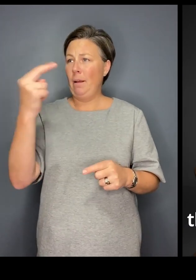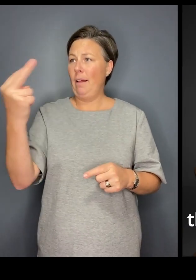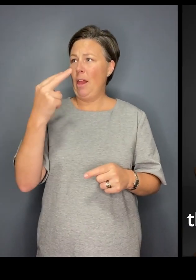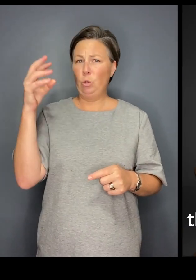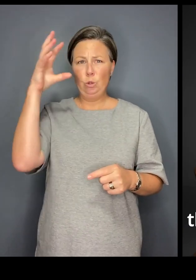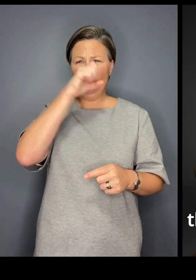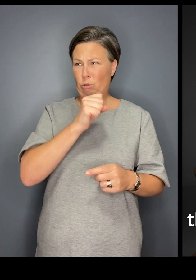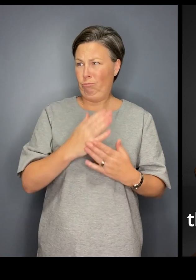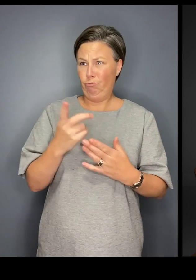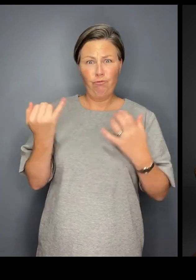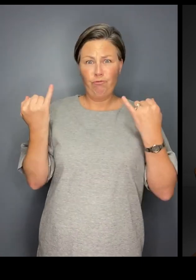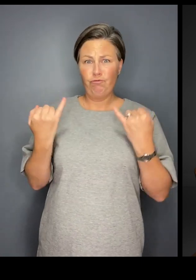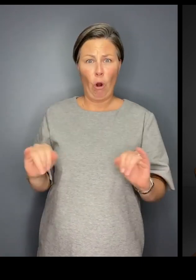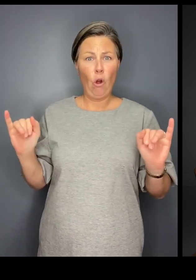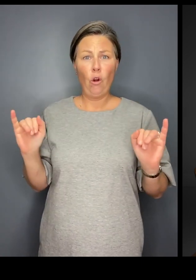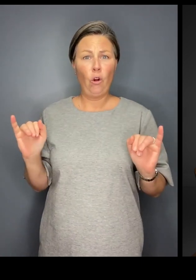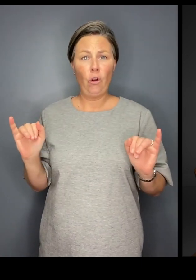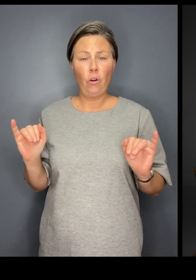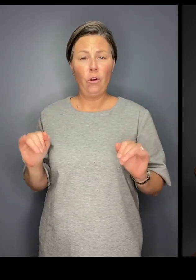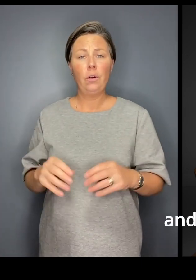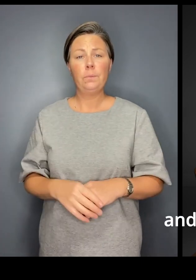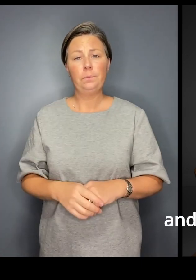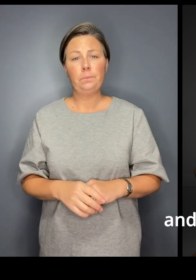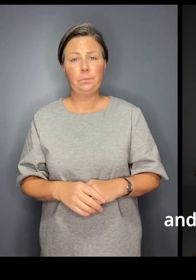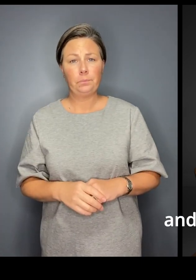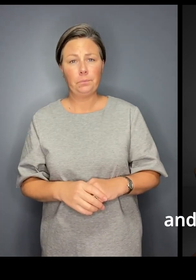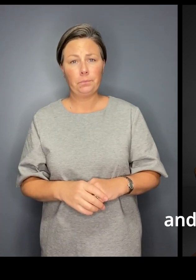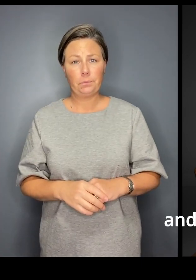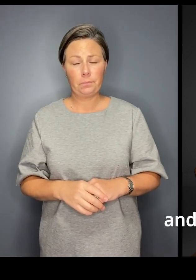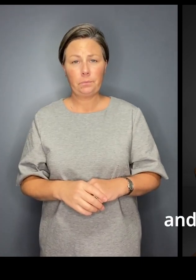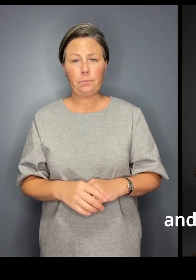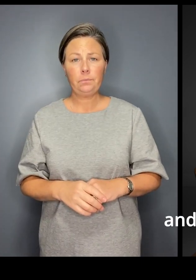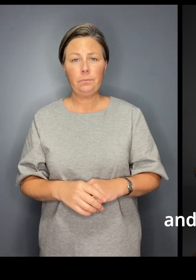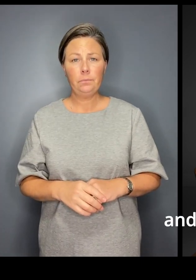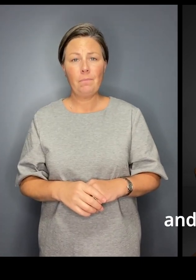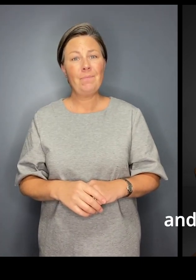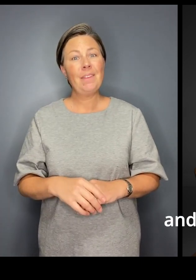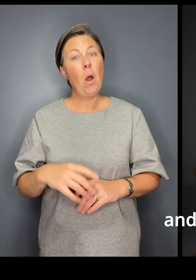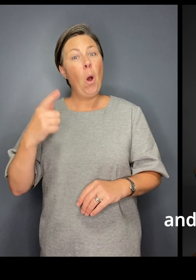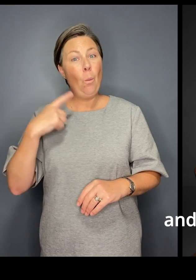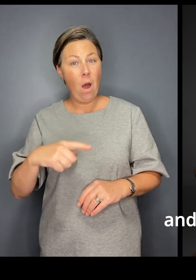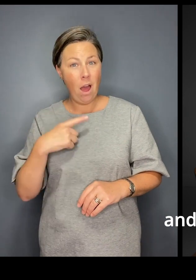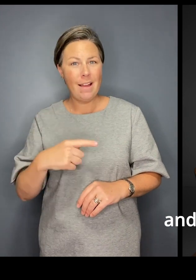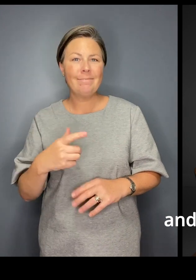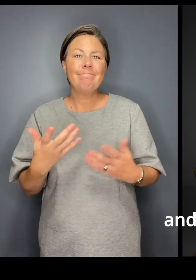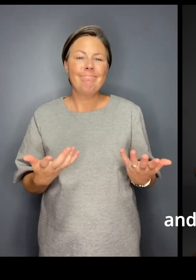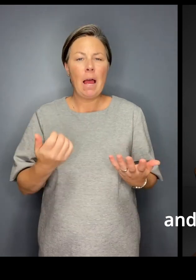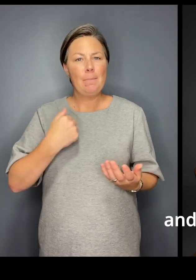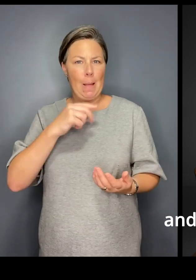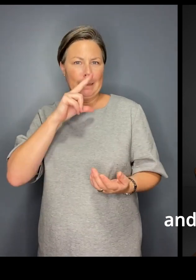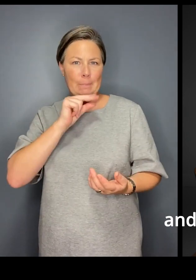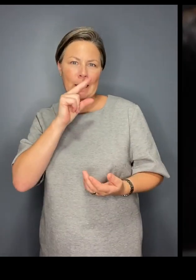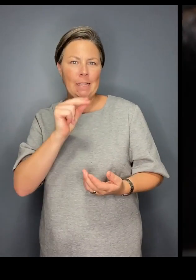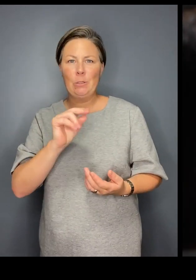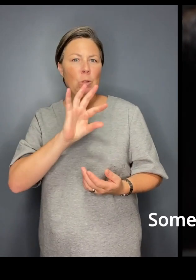be totally wrong. And this is because of my